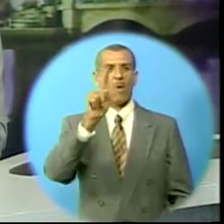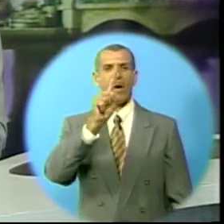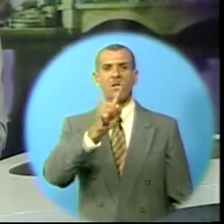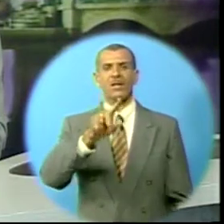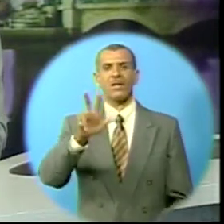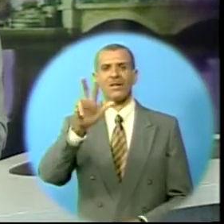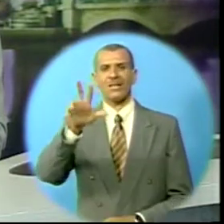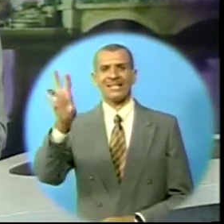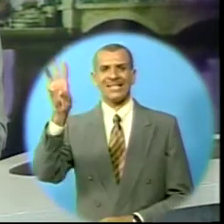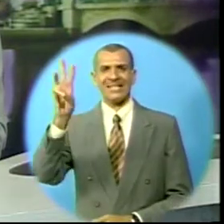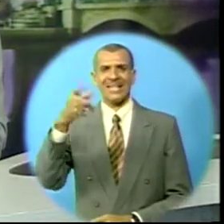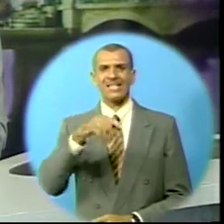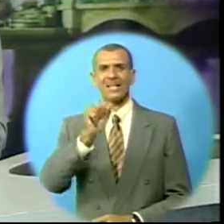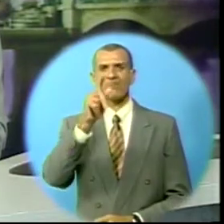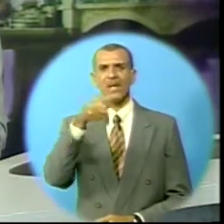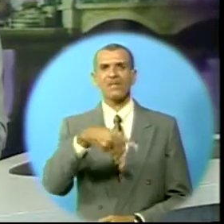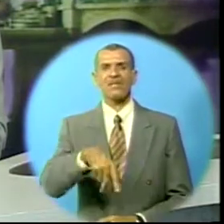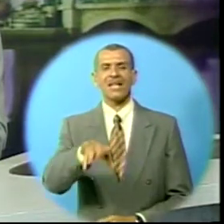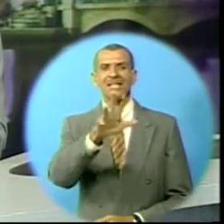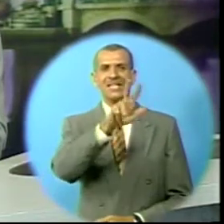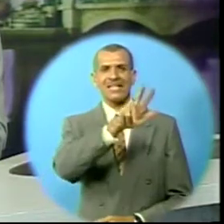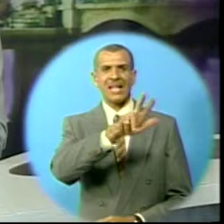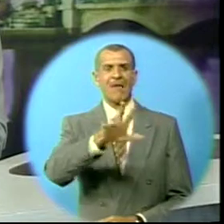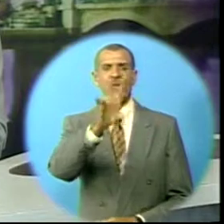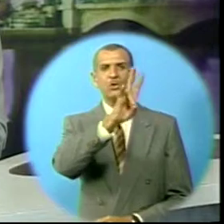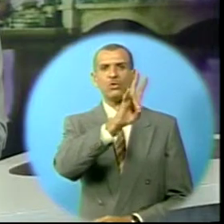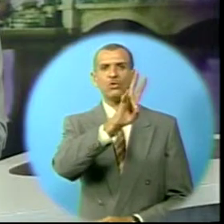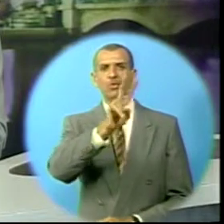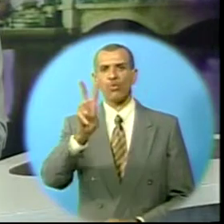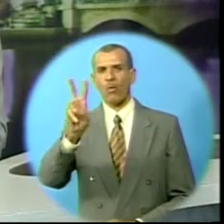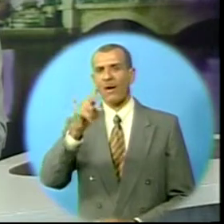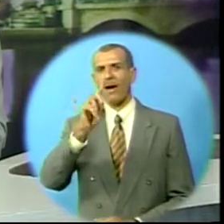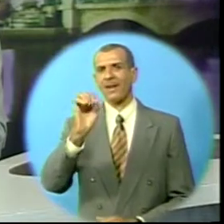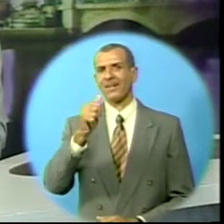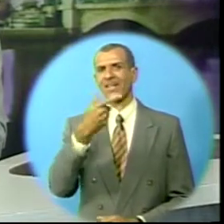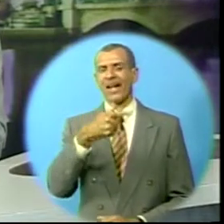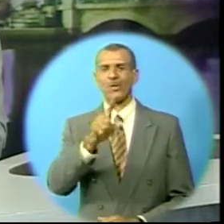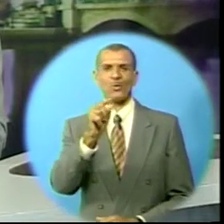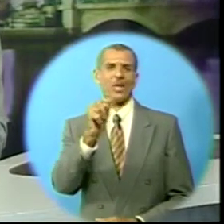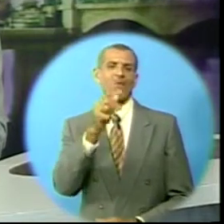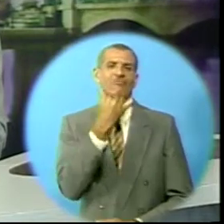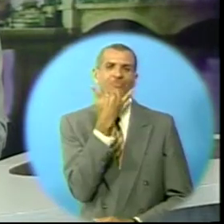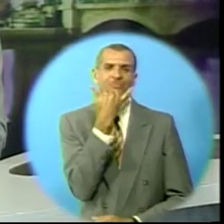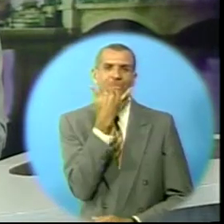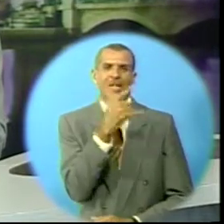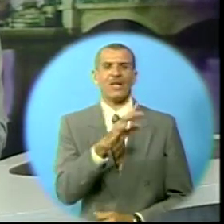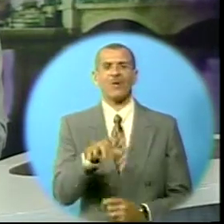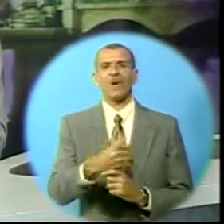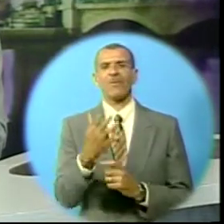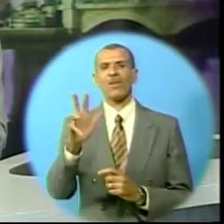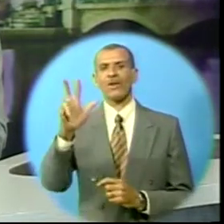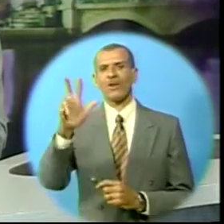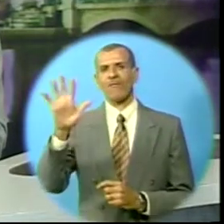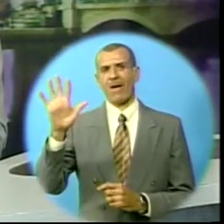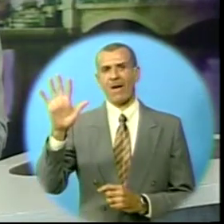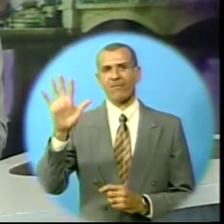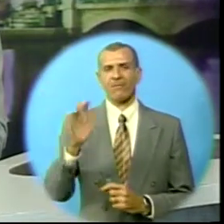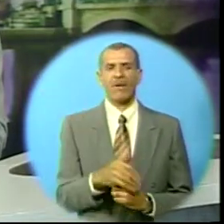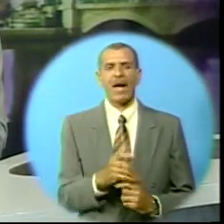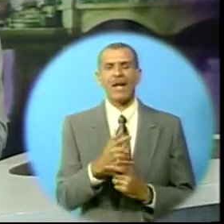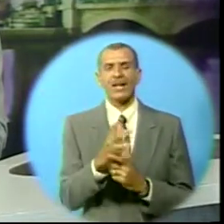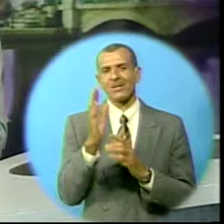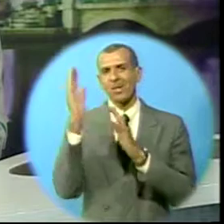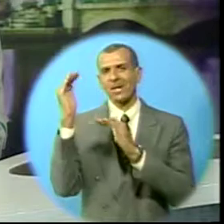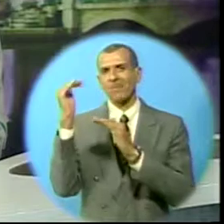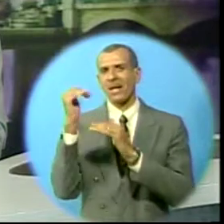on spikes, 7-2 on service aces, while only committed 23 errors to their rivals' 35. What is expected to be